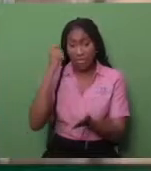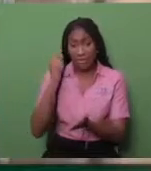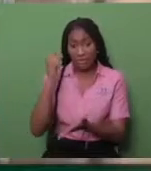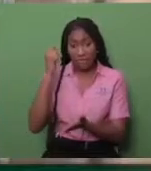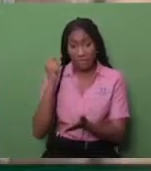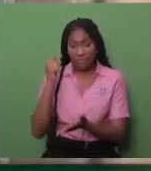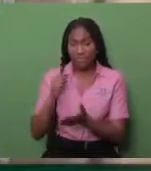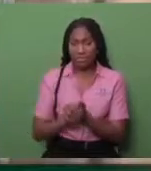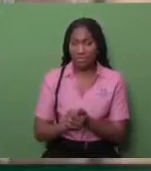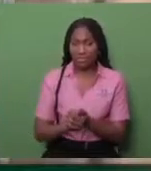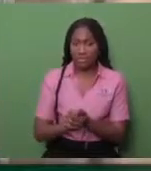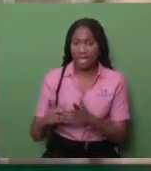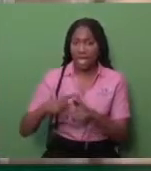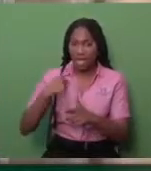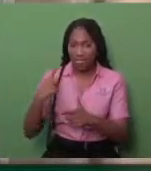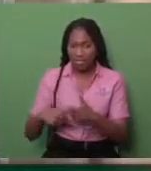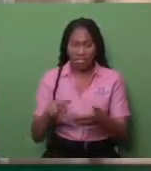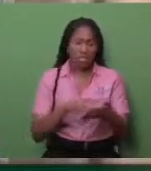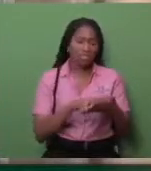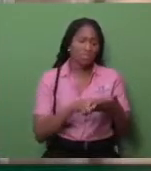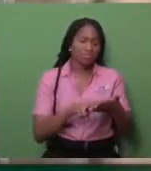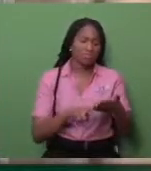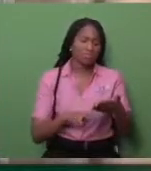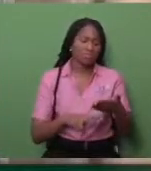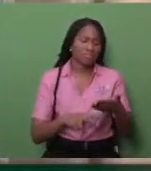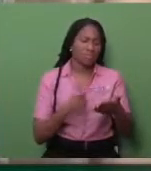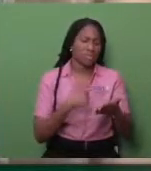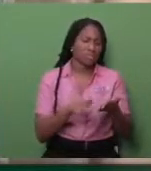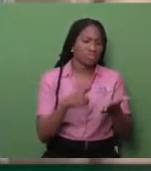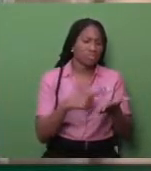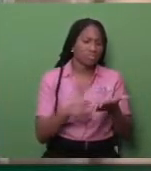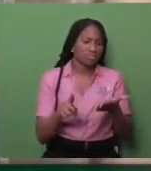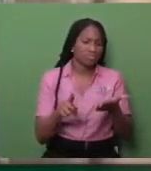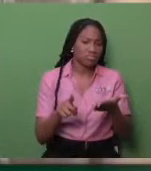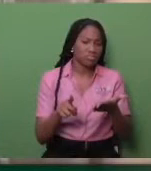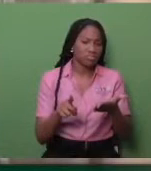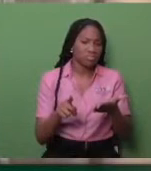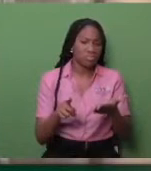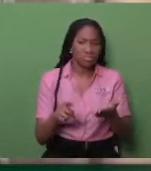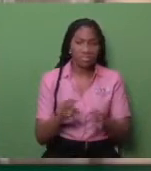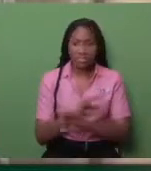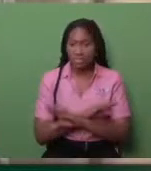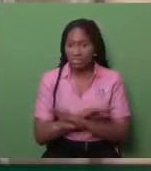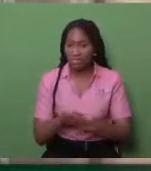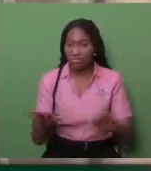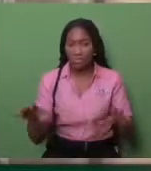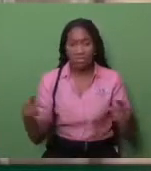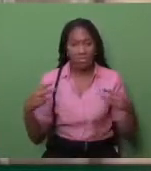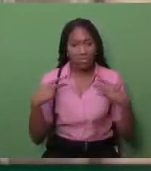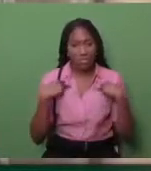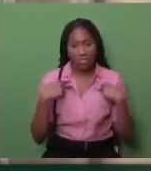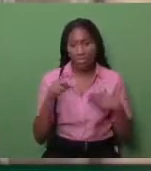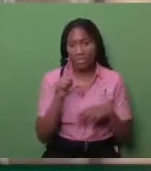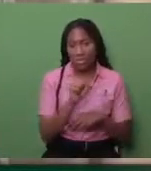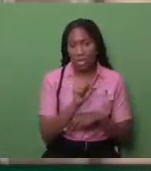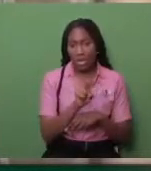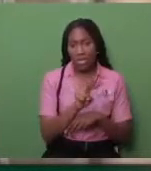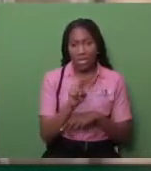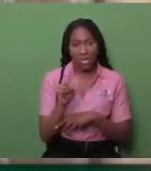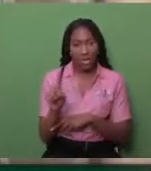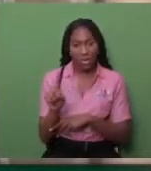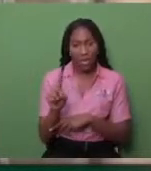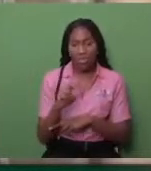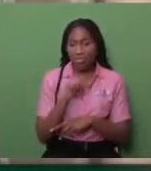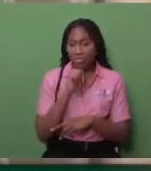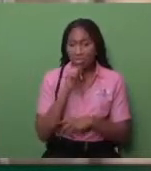that you supplied with, Minister, us with, there was absolutely no allocation in 2021 for salary relief grant.